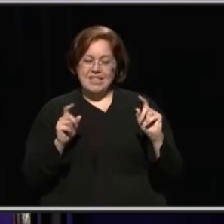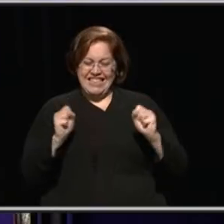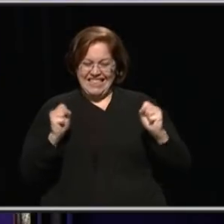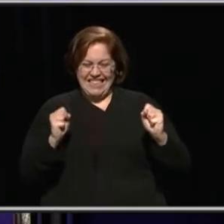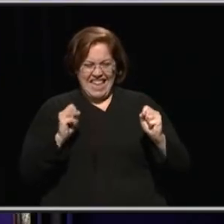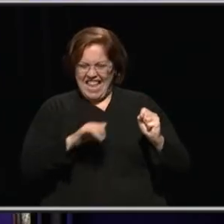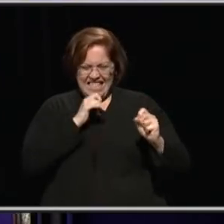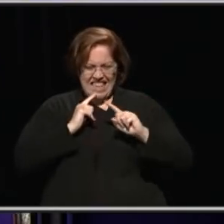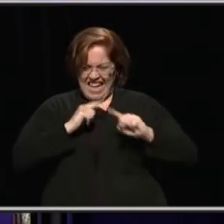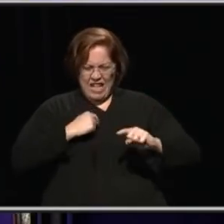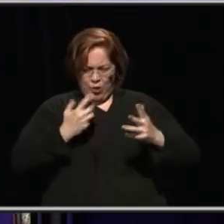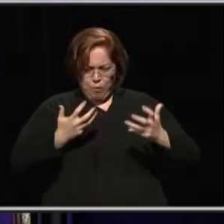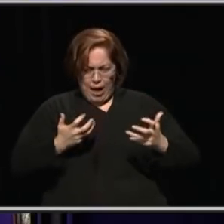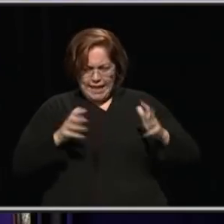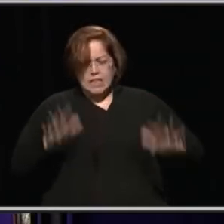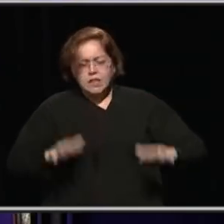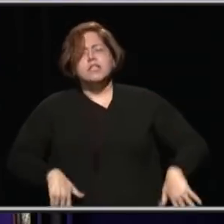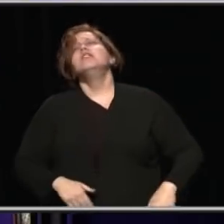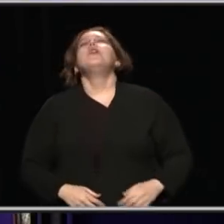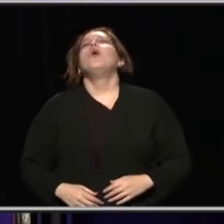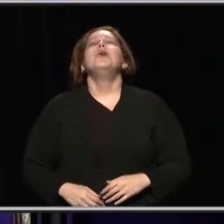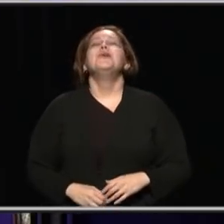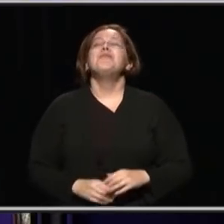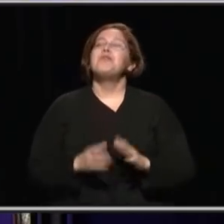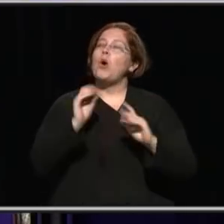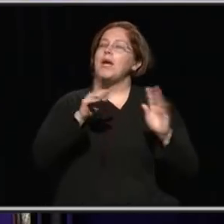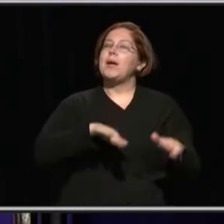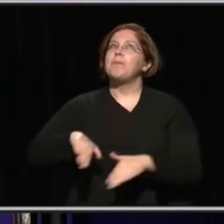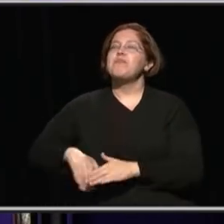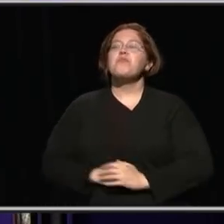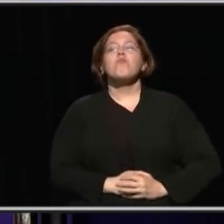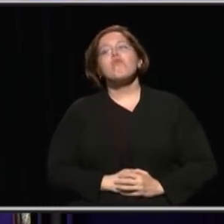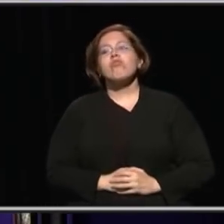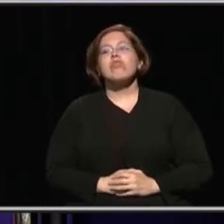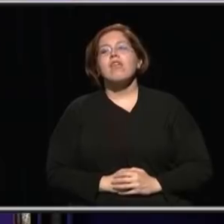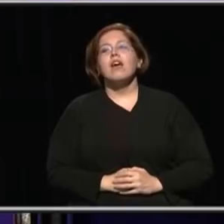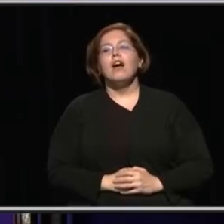that's not the answer I was looking for. Okay. So